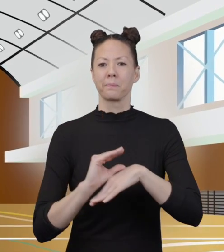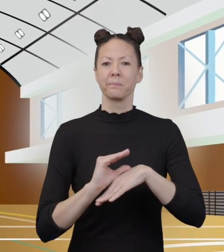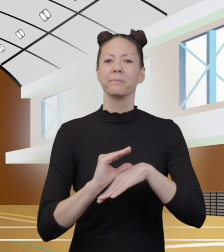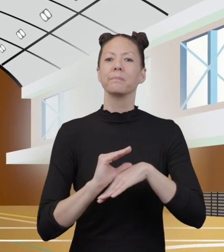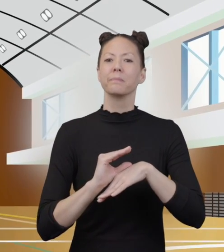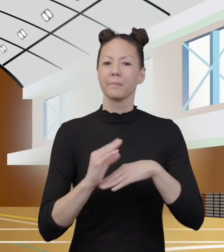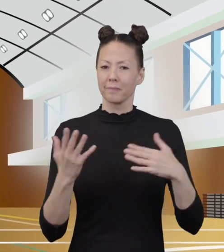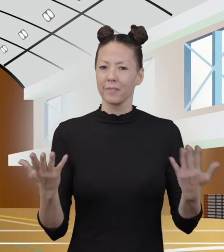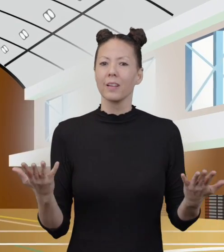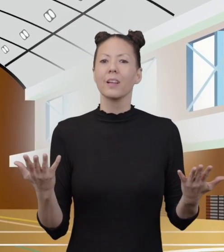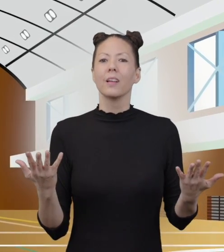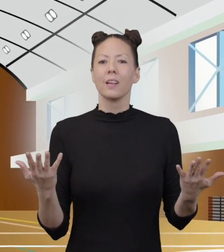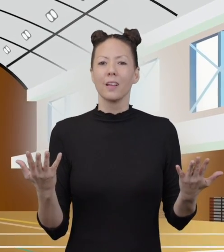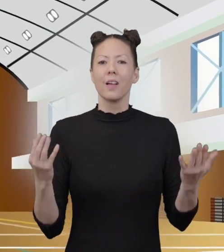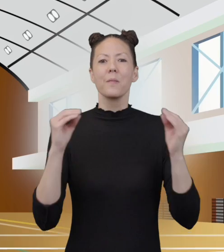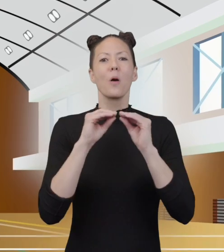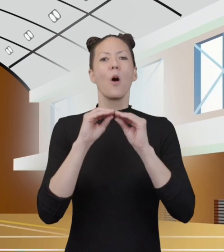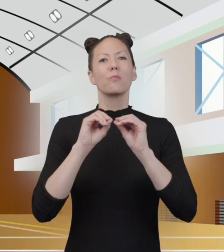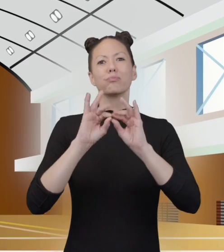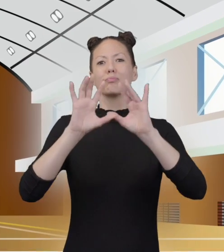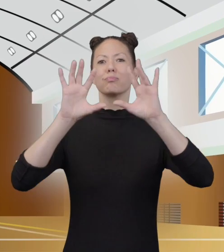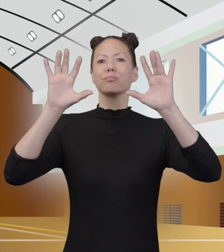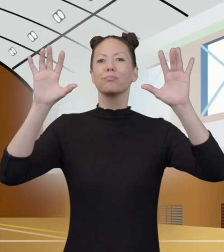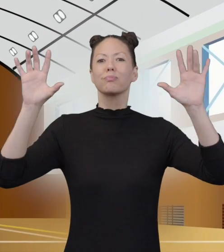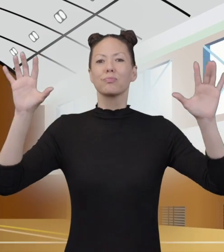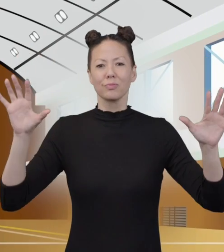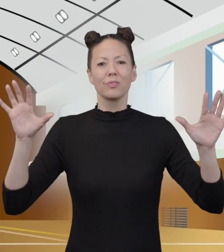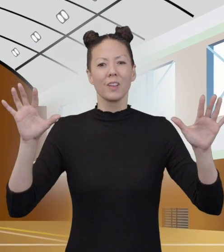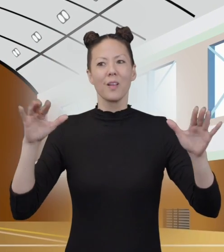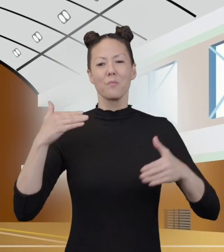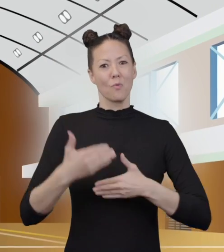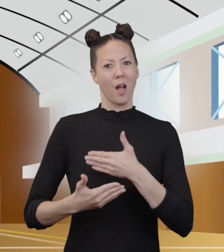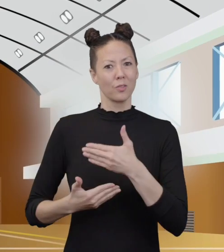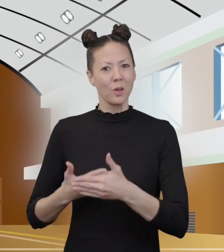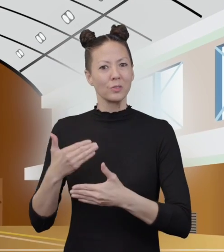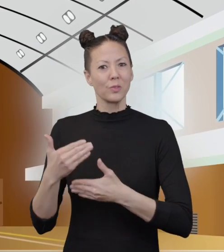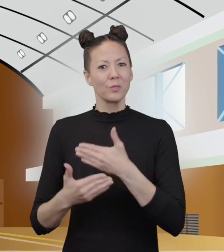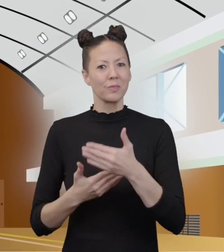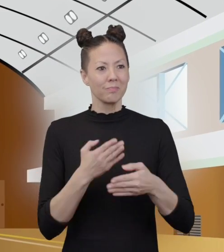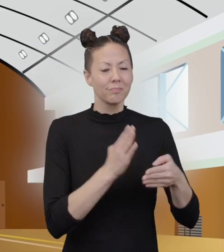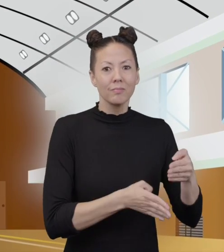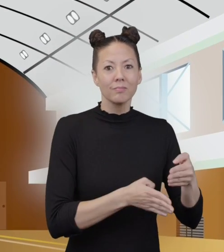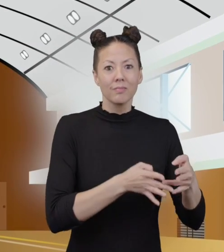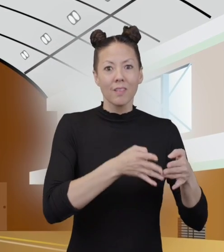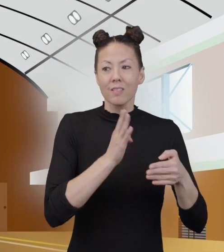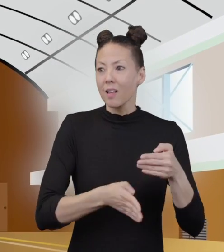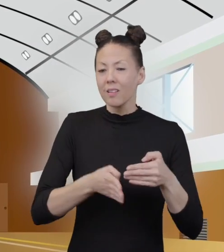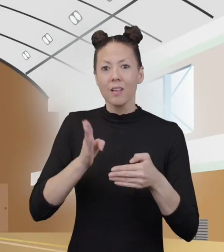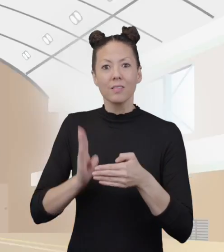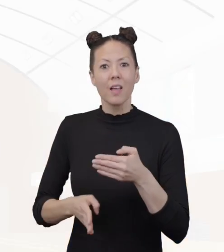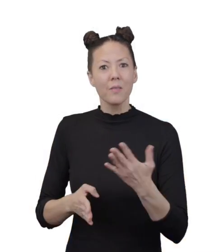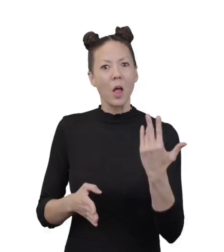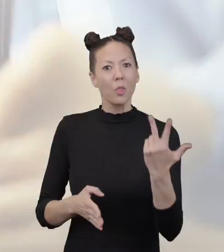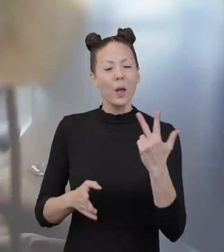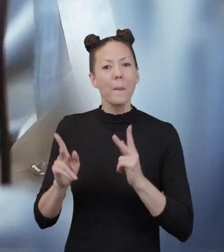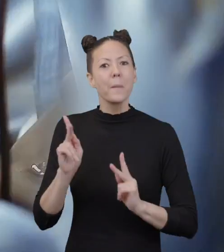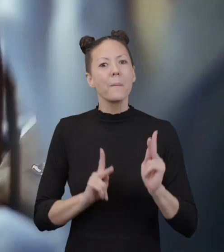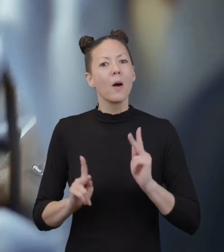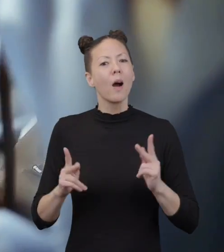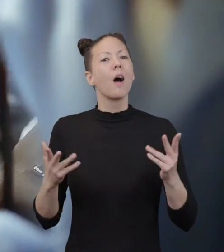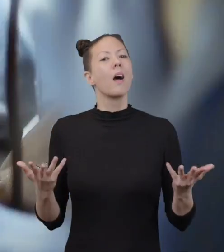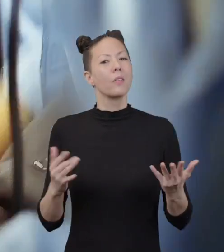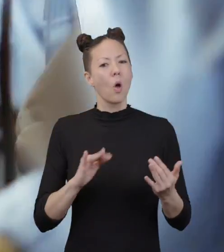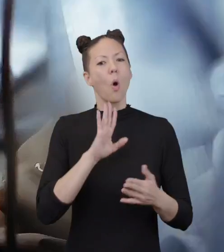be drawing more and more stars while the rest of the process is being done by the other 3 people. The whole point